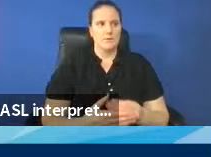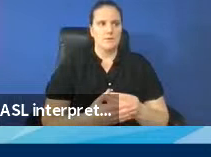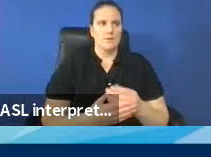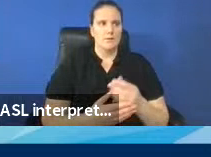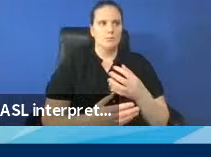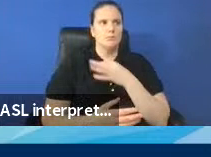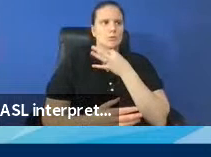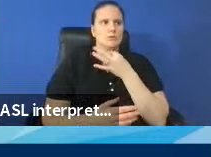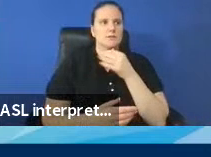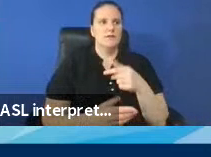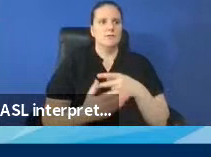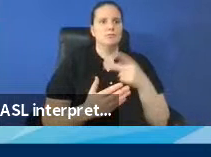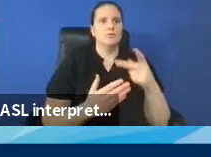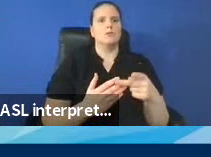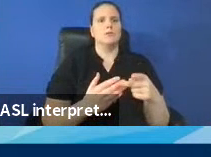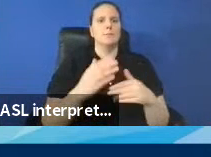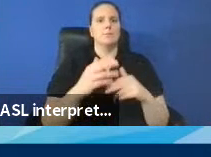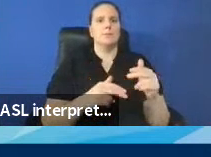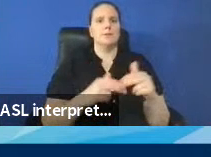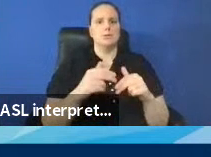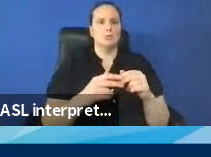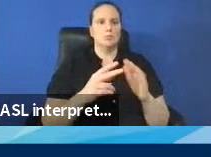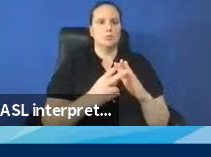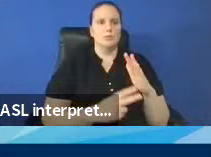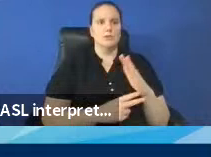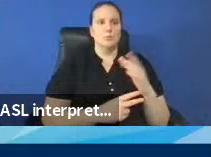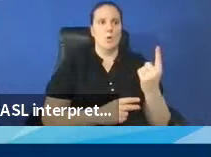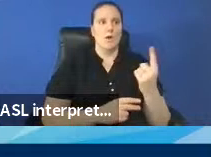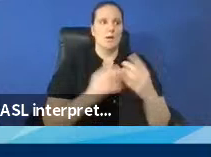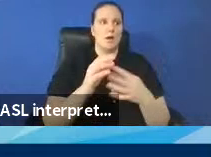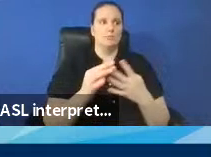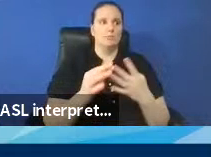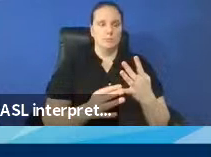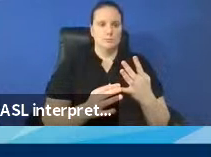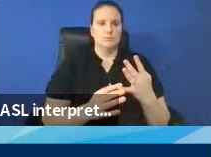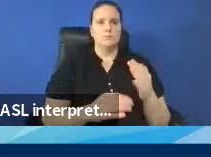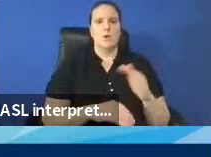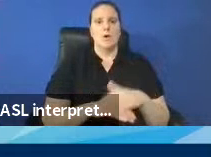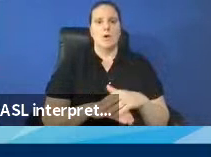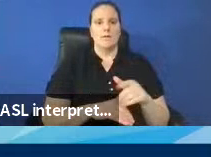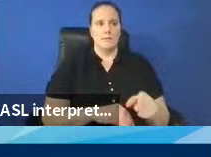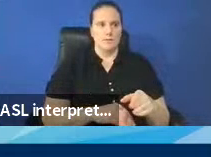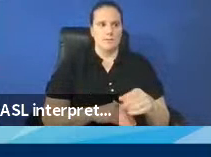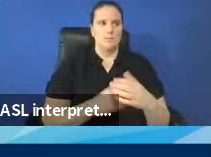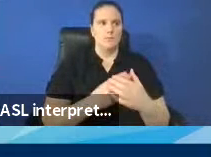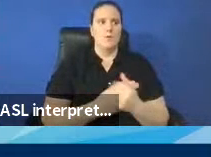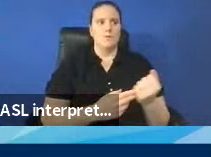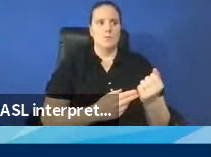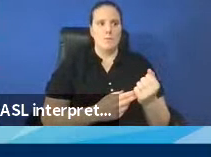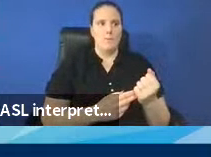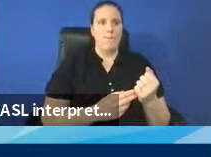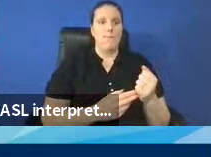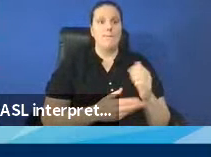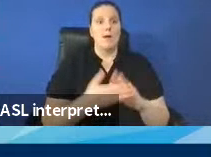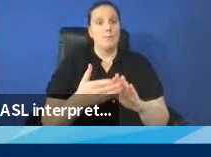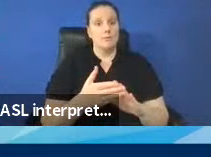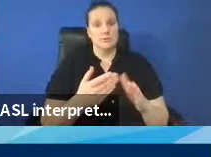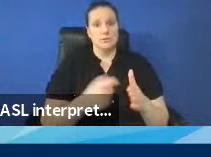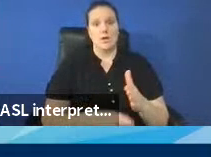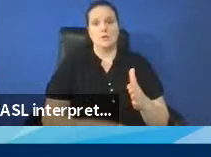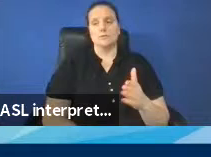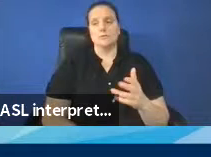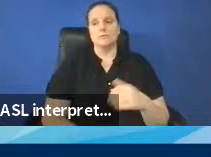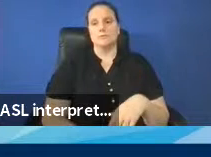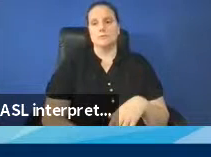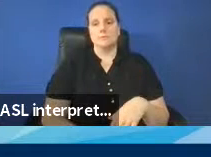to build a bridge, and one of these options will be on there, or both of these options be on there. But then there's the operation costs